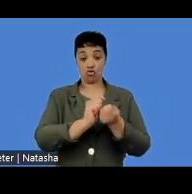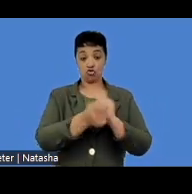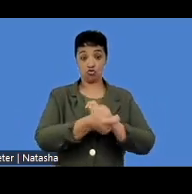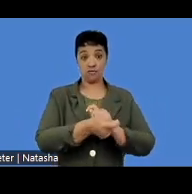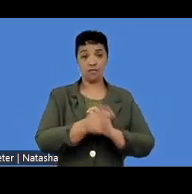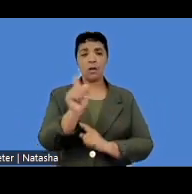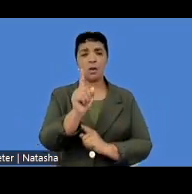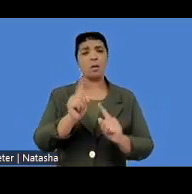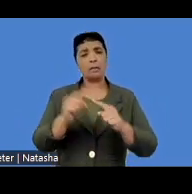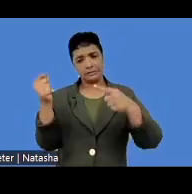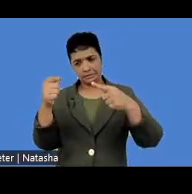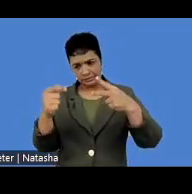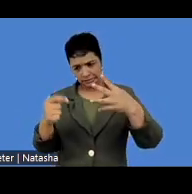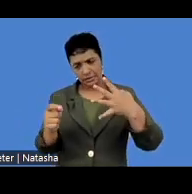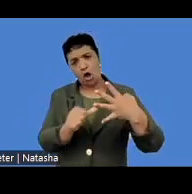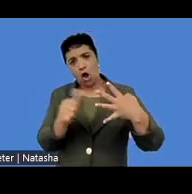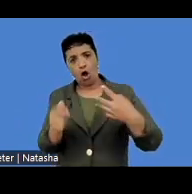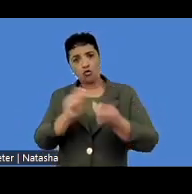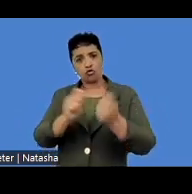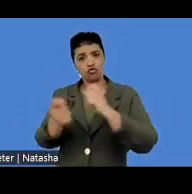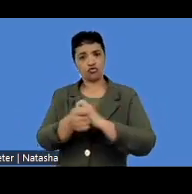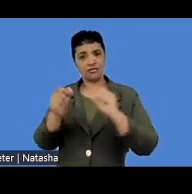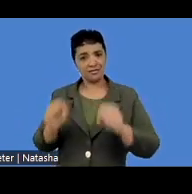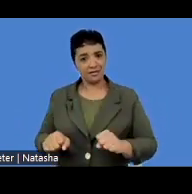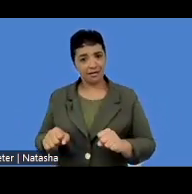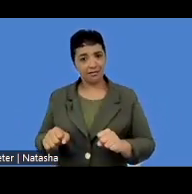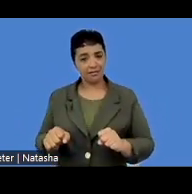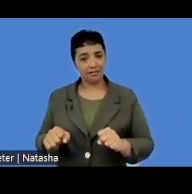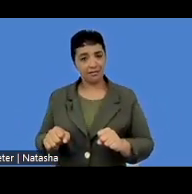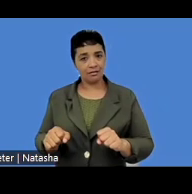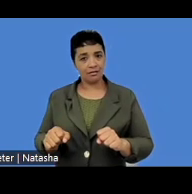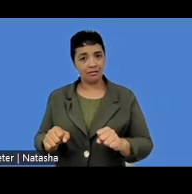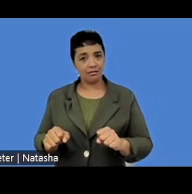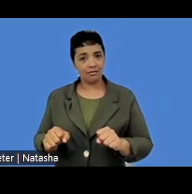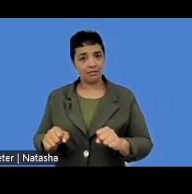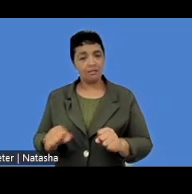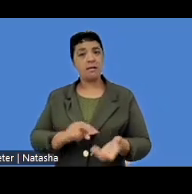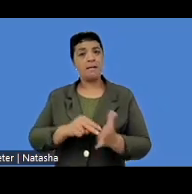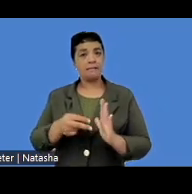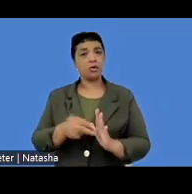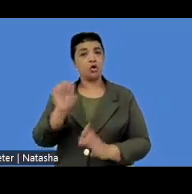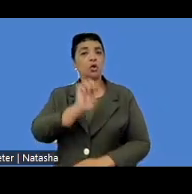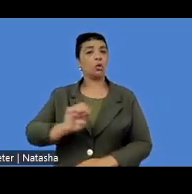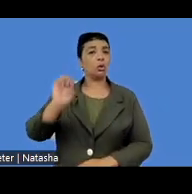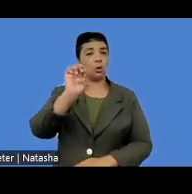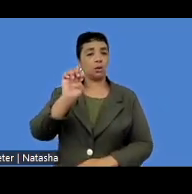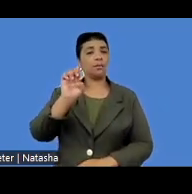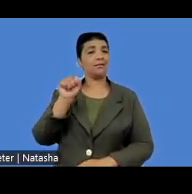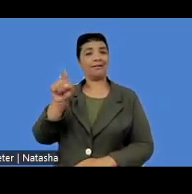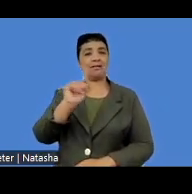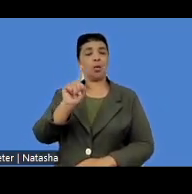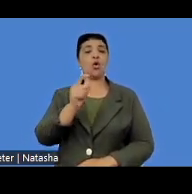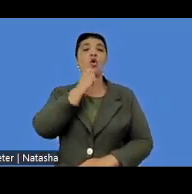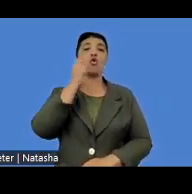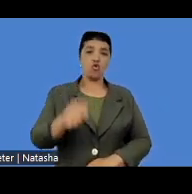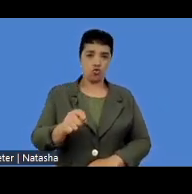these efforts are realized, are implemented by Ukrainian non-governmental organizations. We are trying to